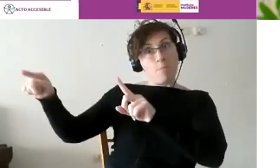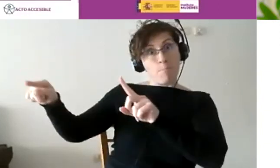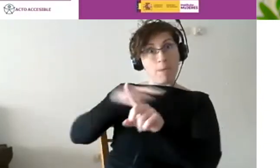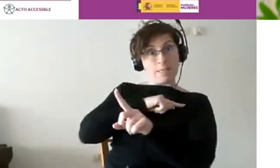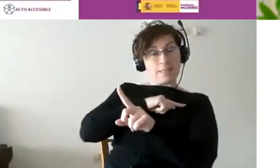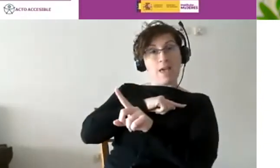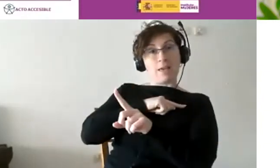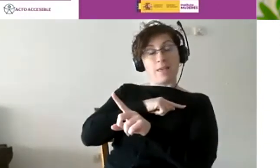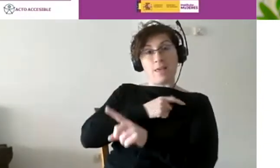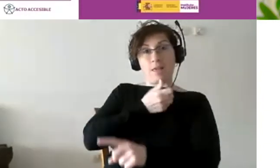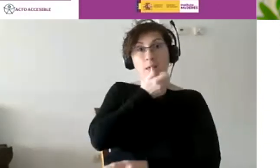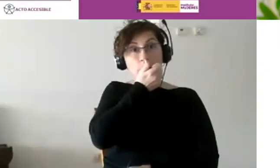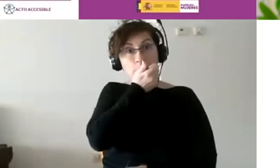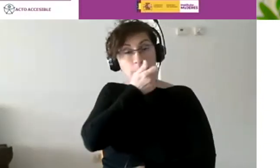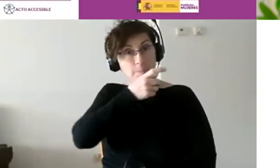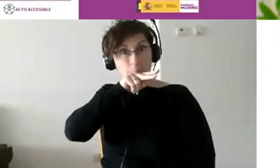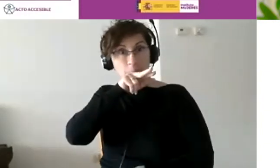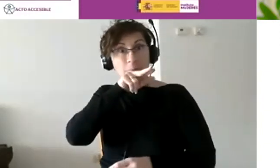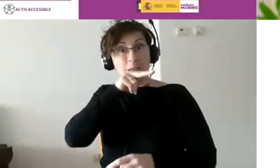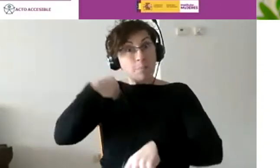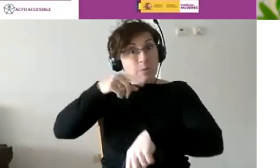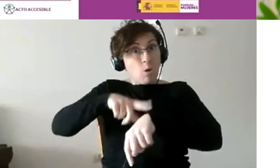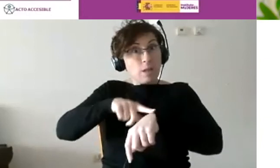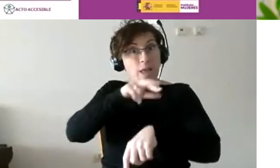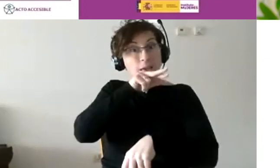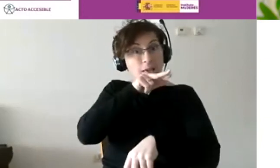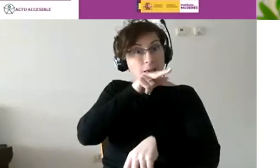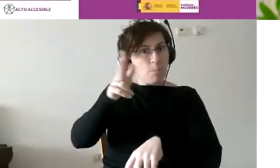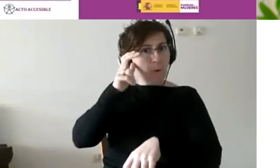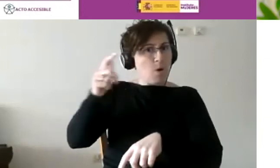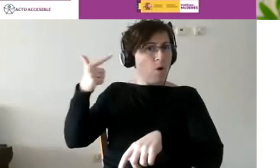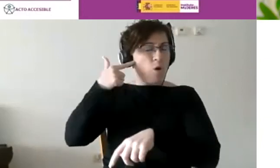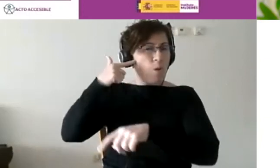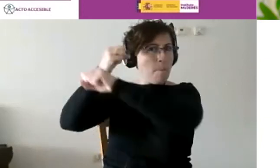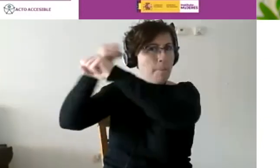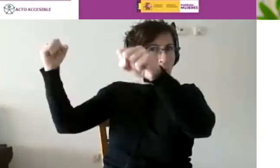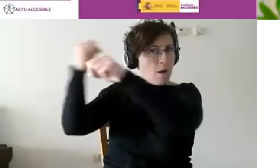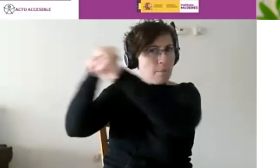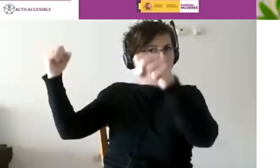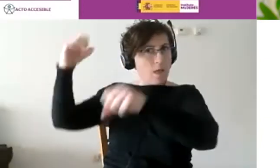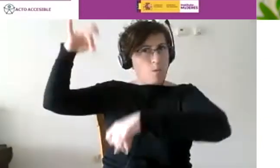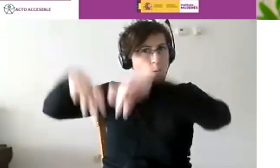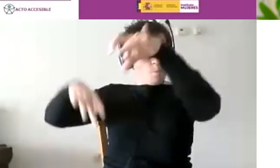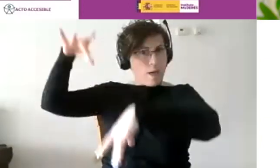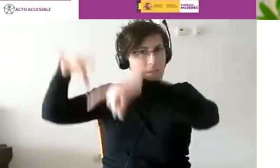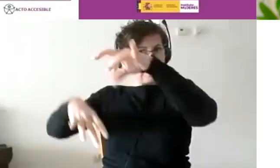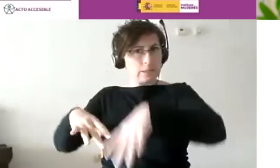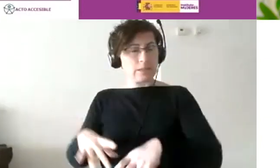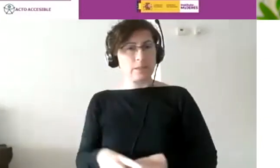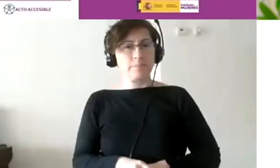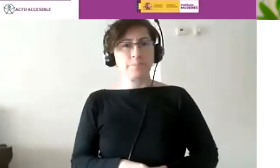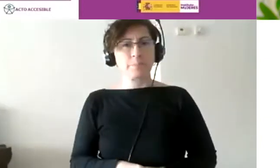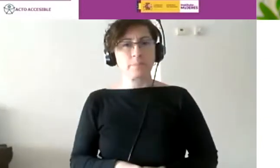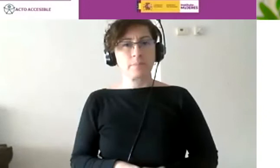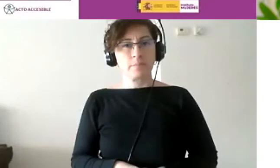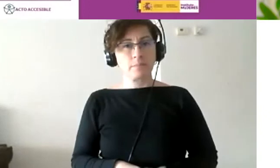here. I have heard how she's saying to me, Gunta, you know, I'm sitting nearby